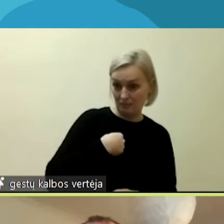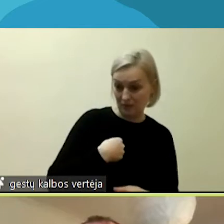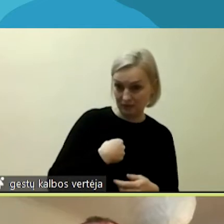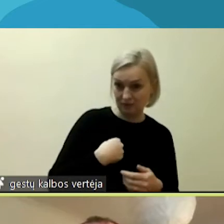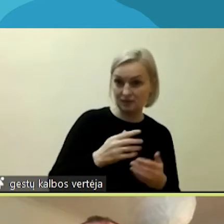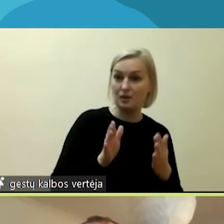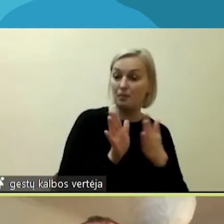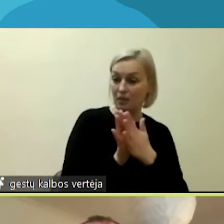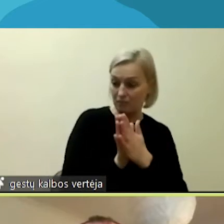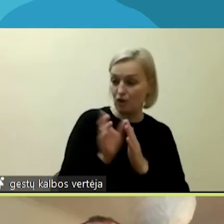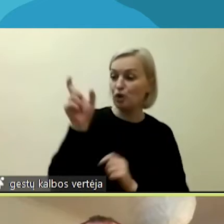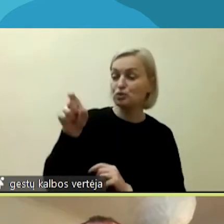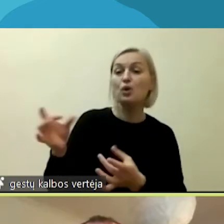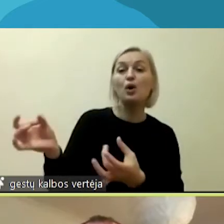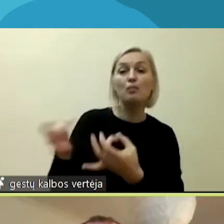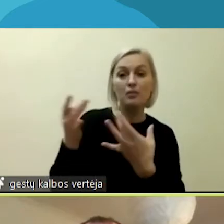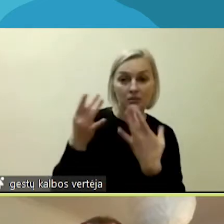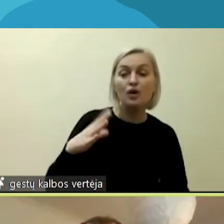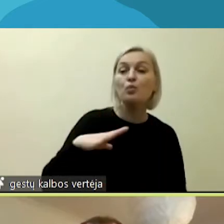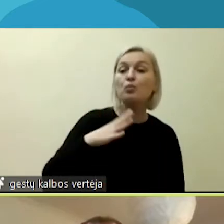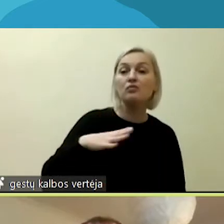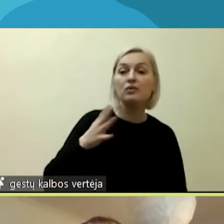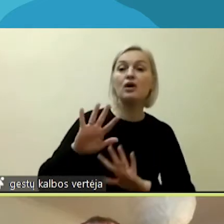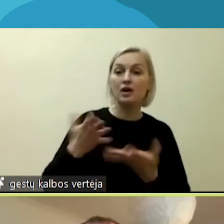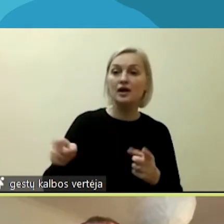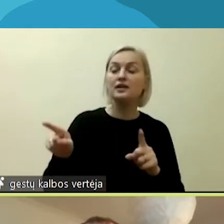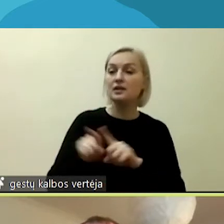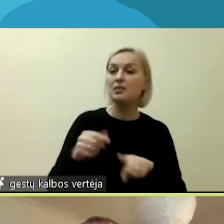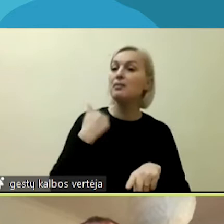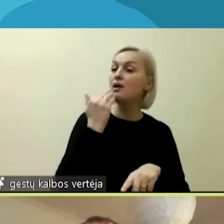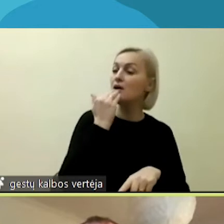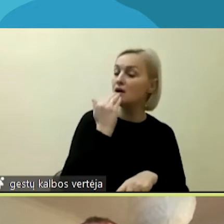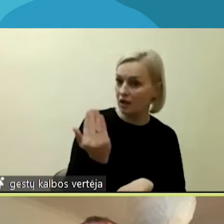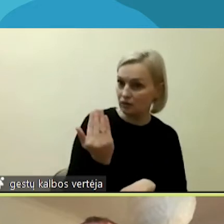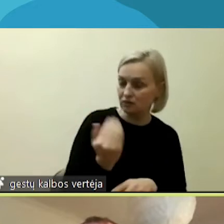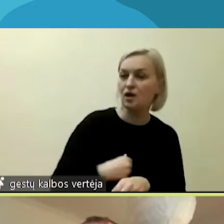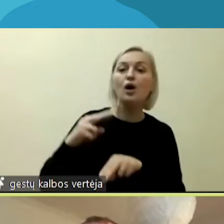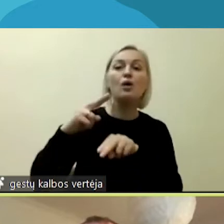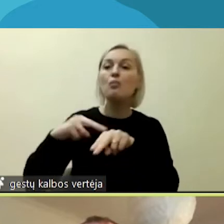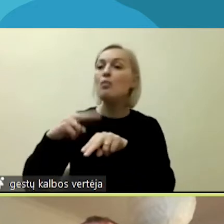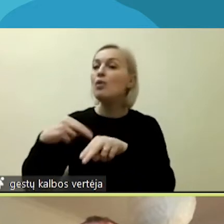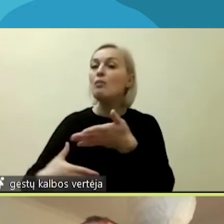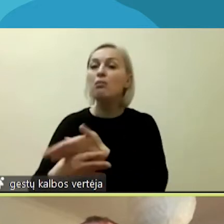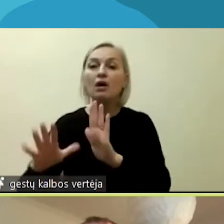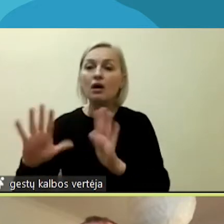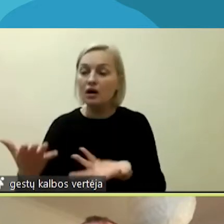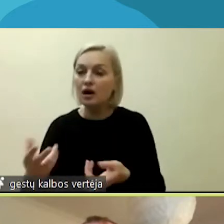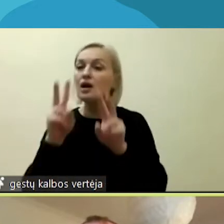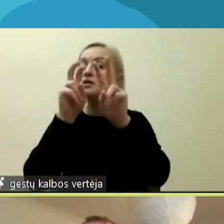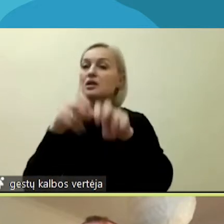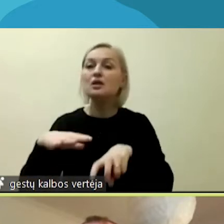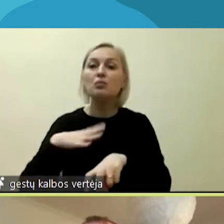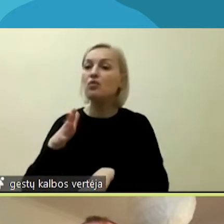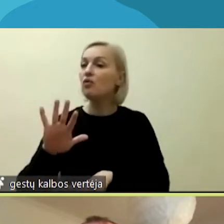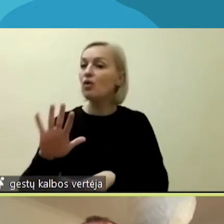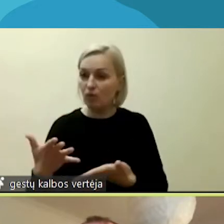We ask them, how did the police follow up and investigate? And that has given us very, very important information